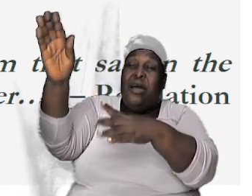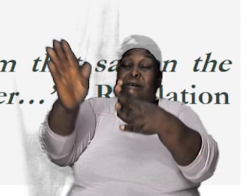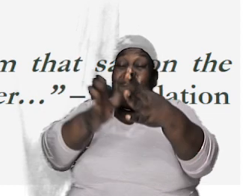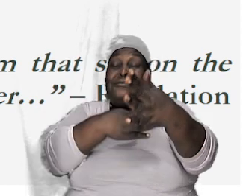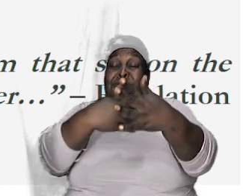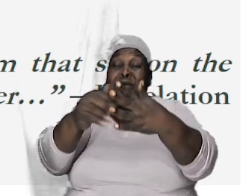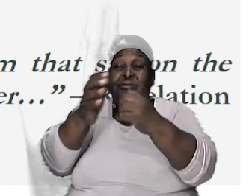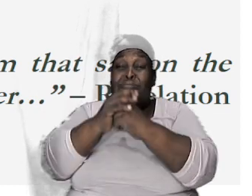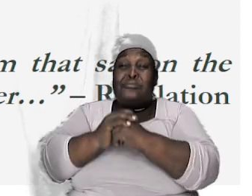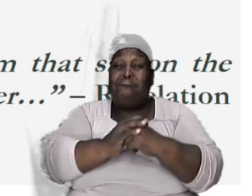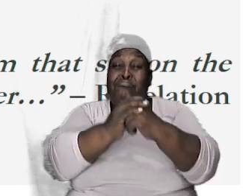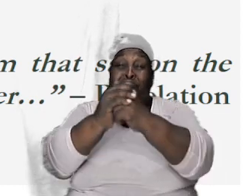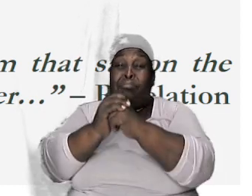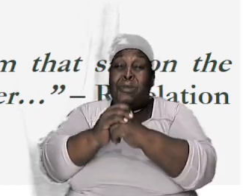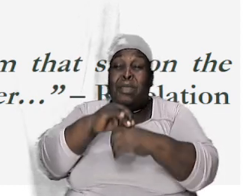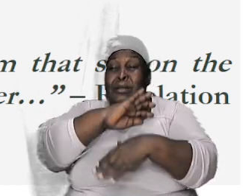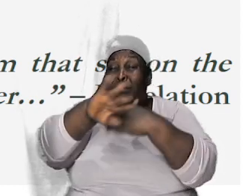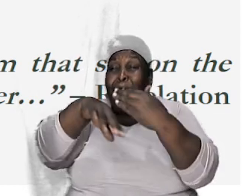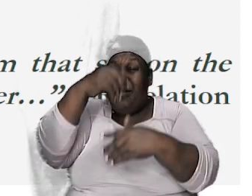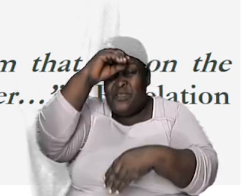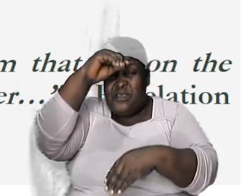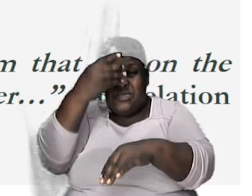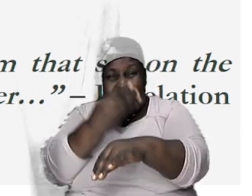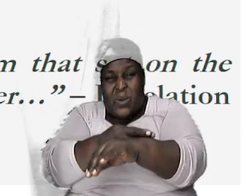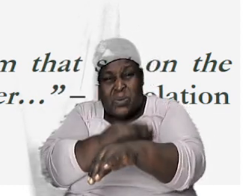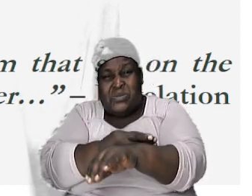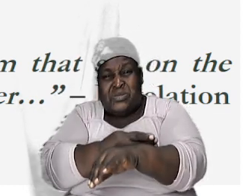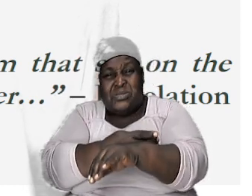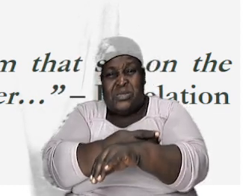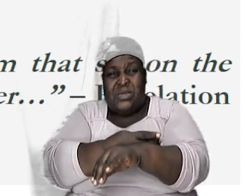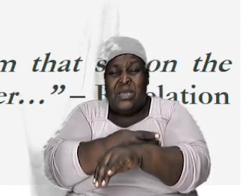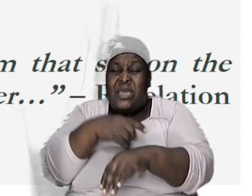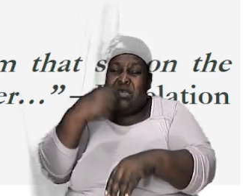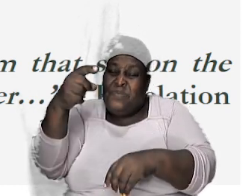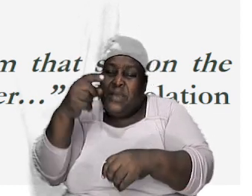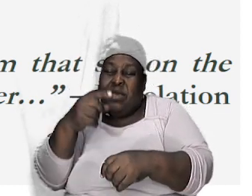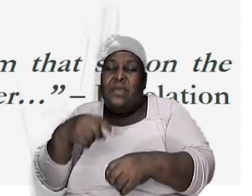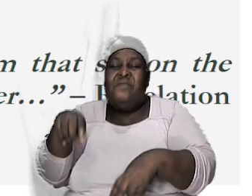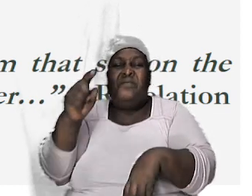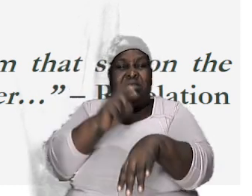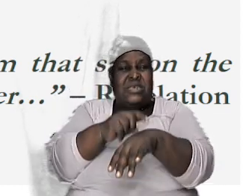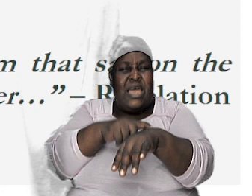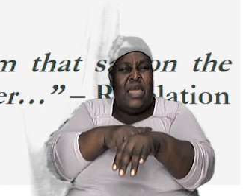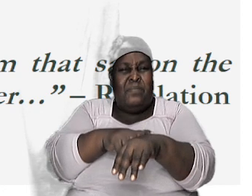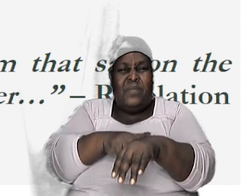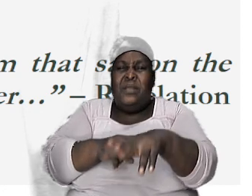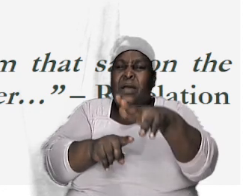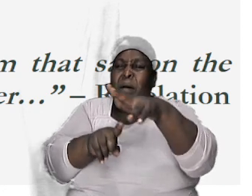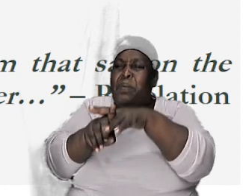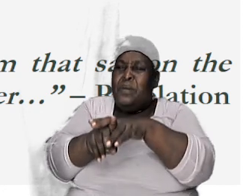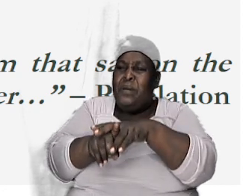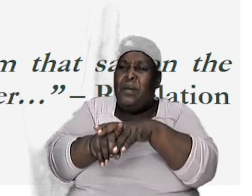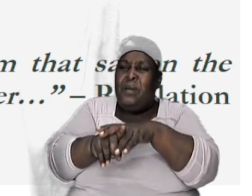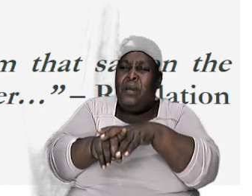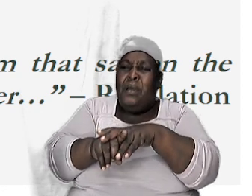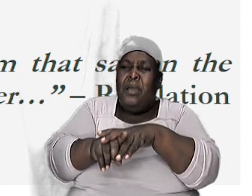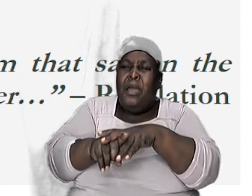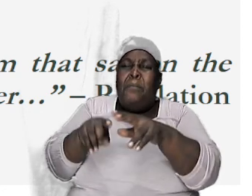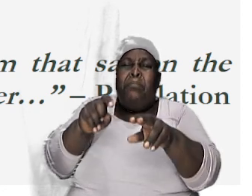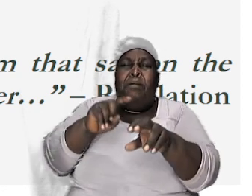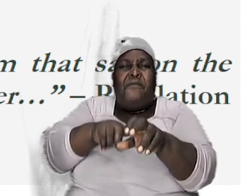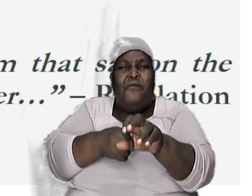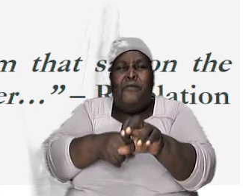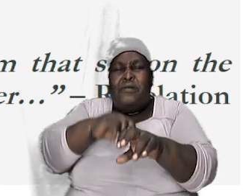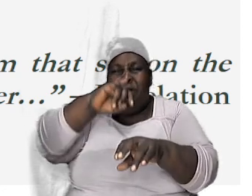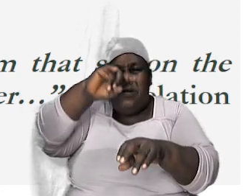sons of God shouted, if we read the scripture in its entirety, it's talking about a period of time that existed before Genesis chapter 1 verse 1, where God said, let